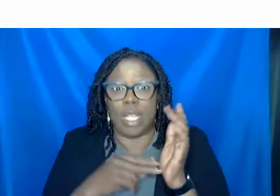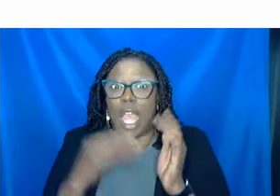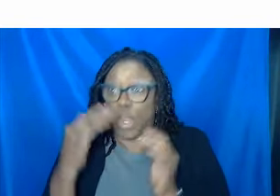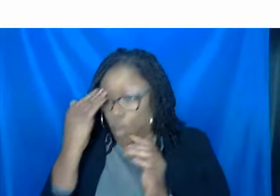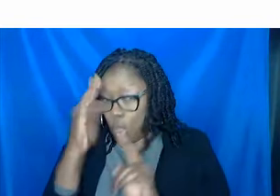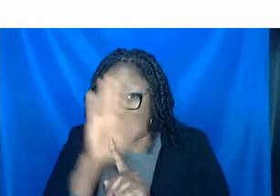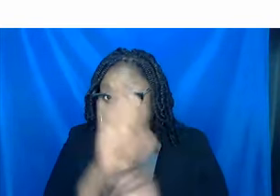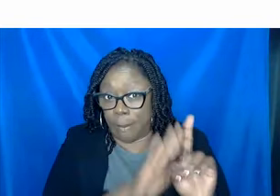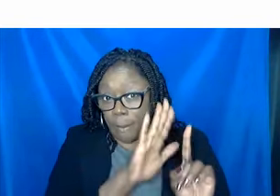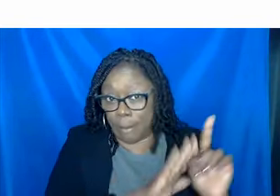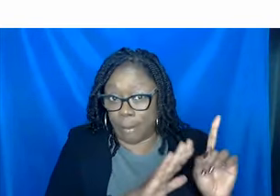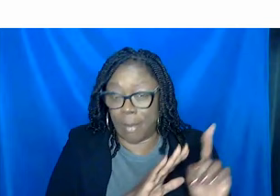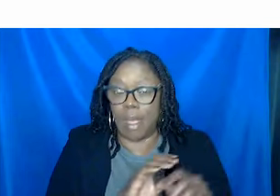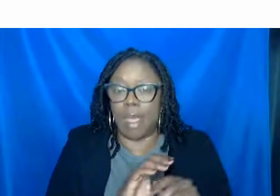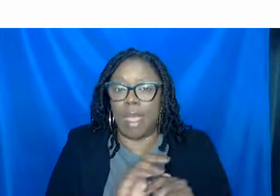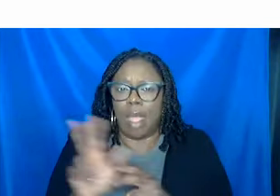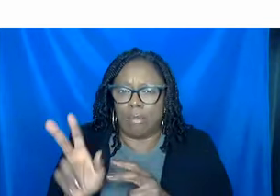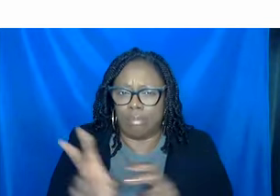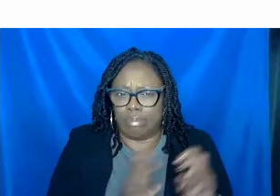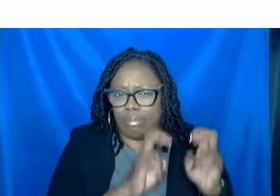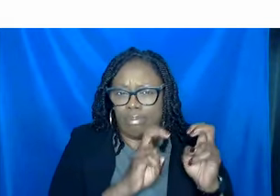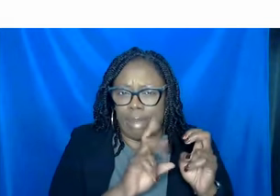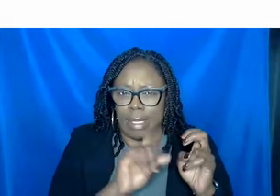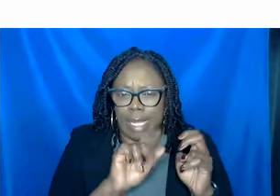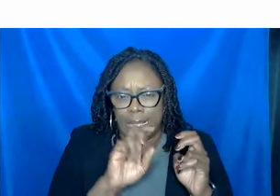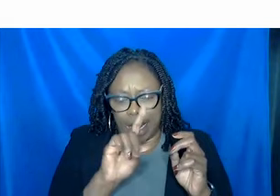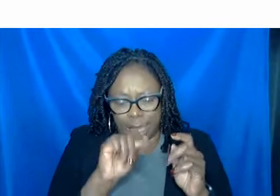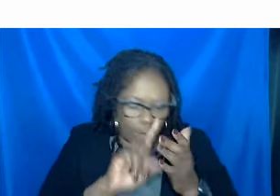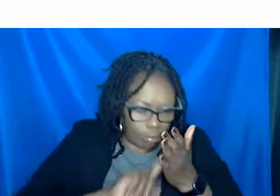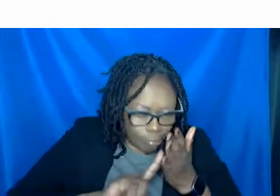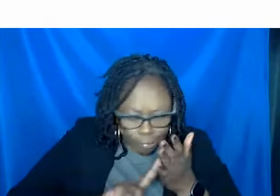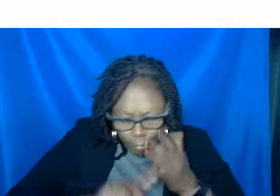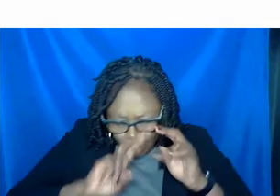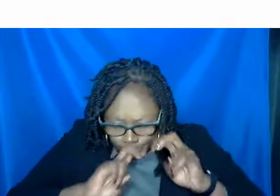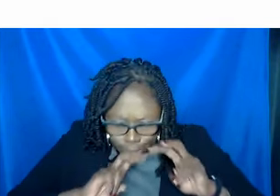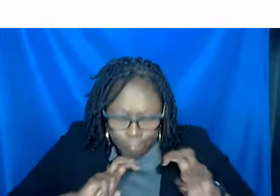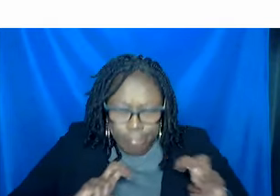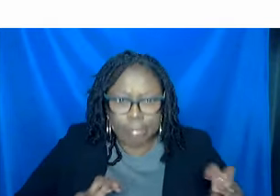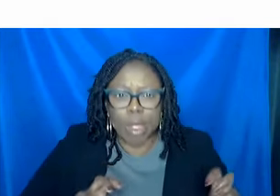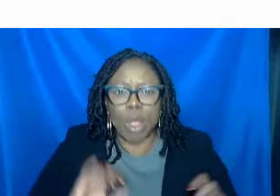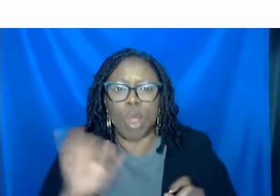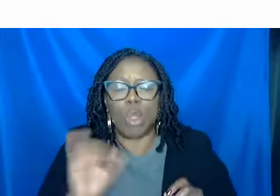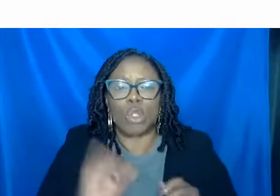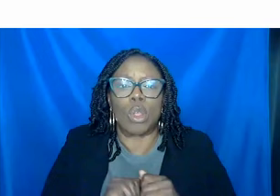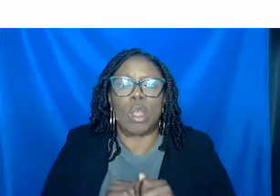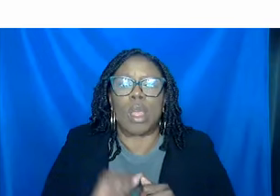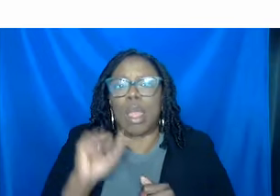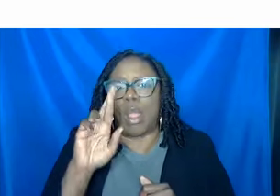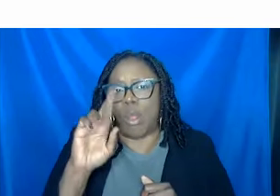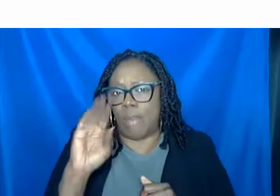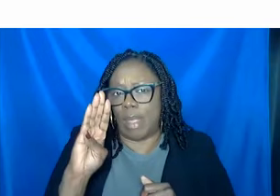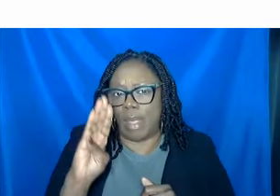knew. I transcribed, analyzed my data. I followed the district's instructional review process for informed